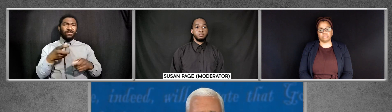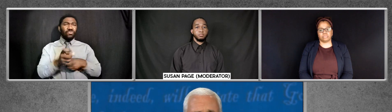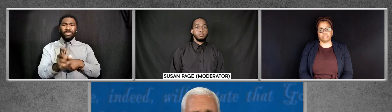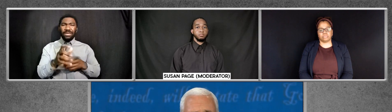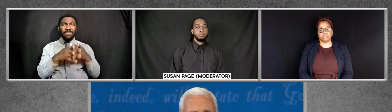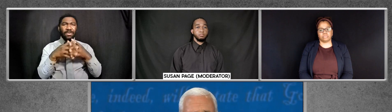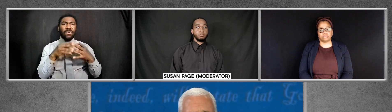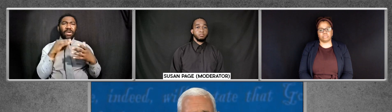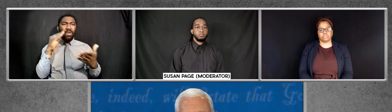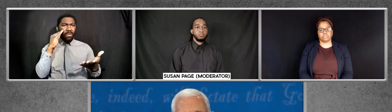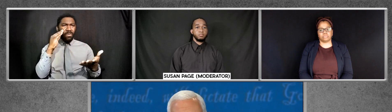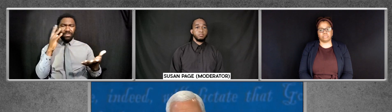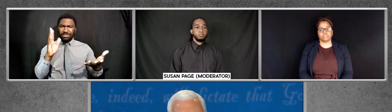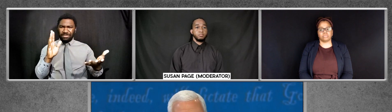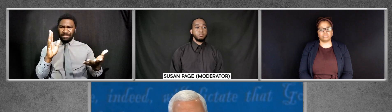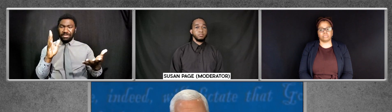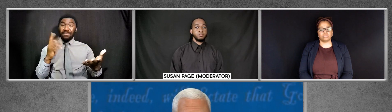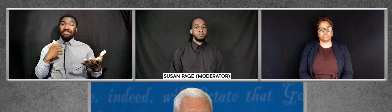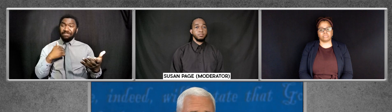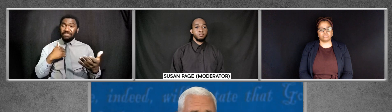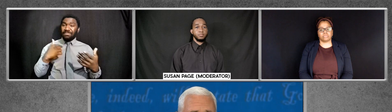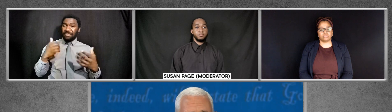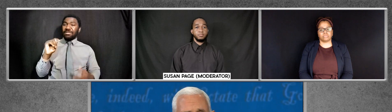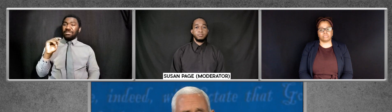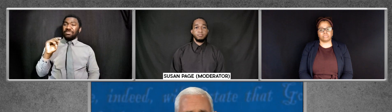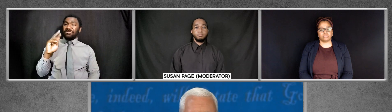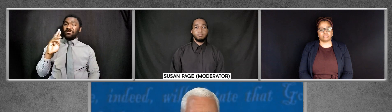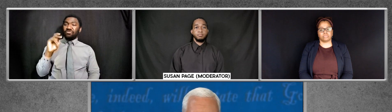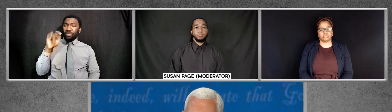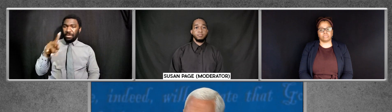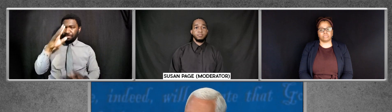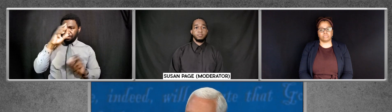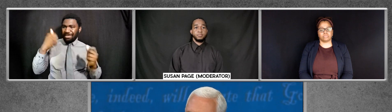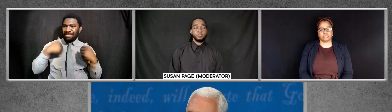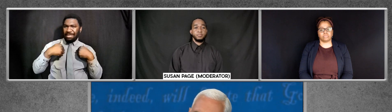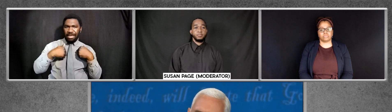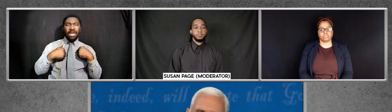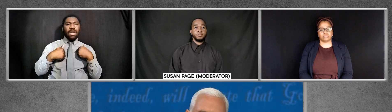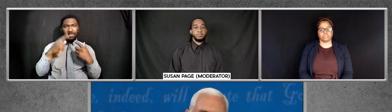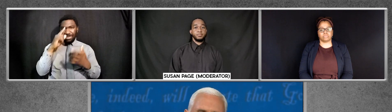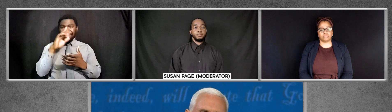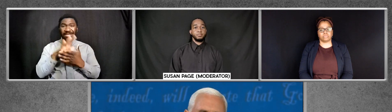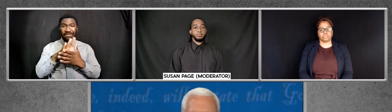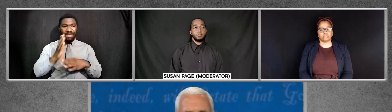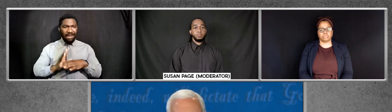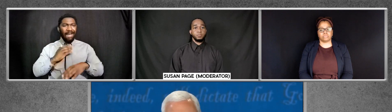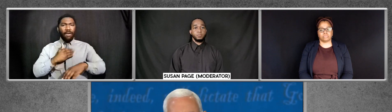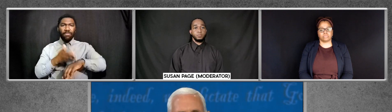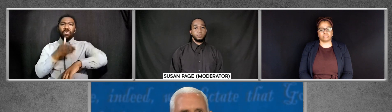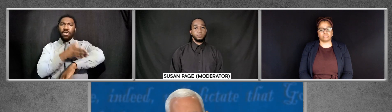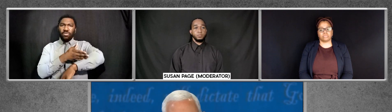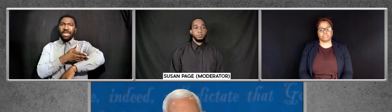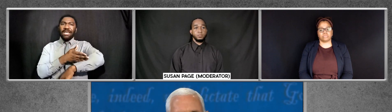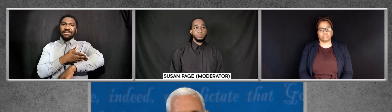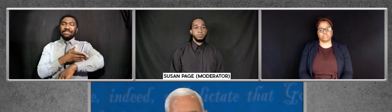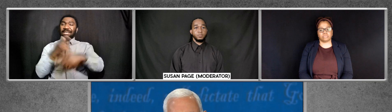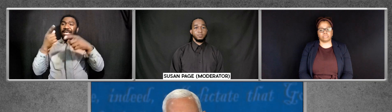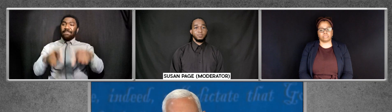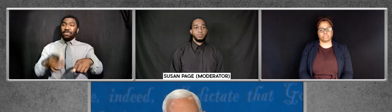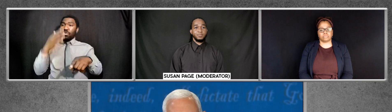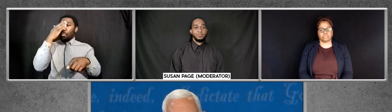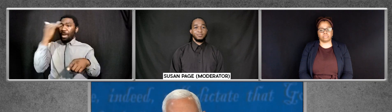the progress that we have made in a cleaner environment has been happening precisely because we have a strong free